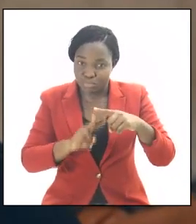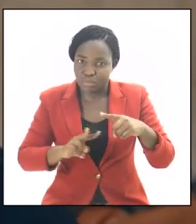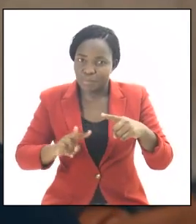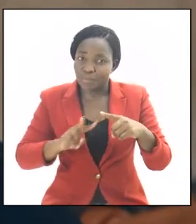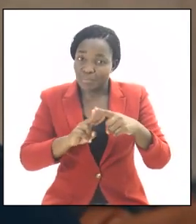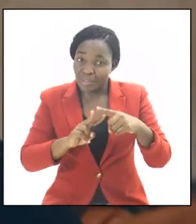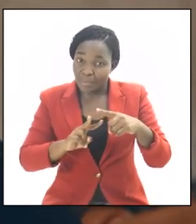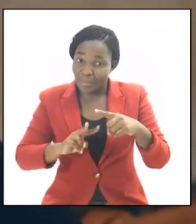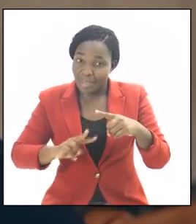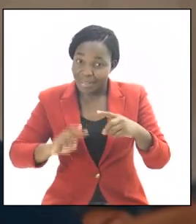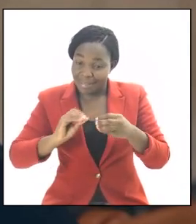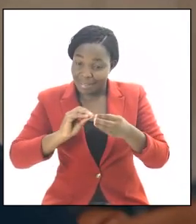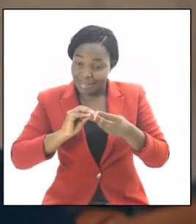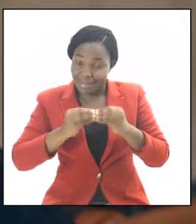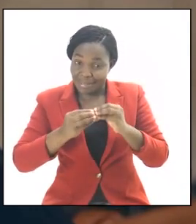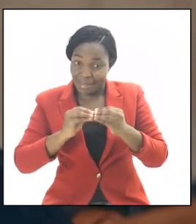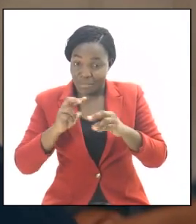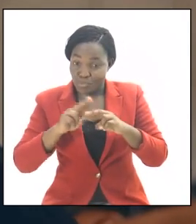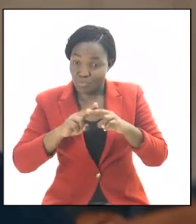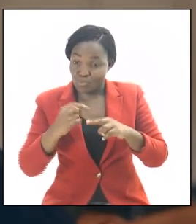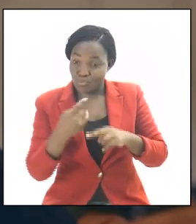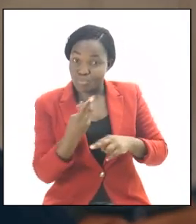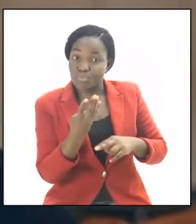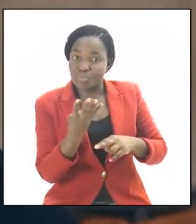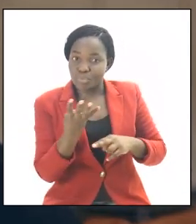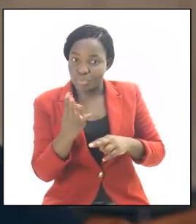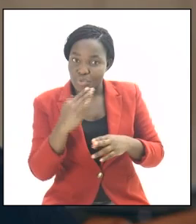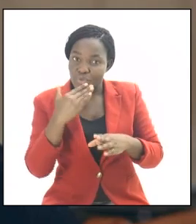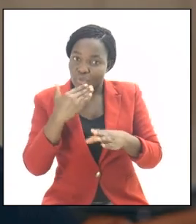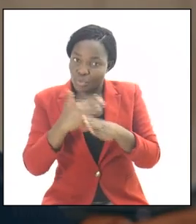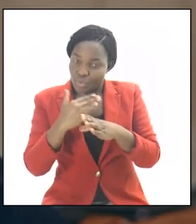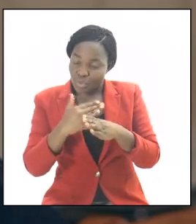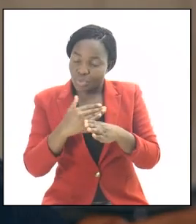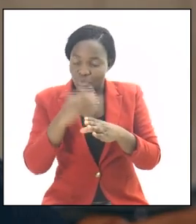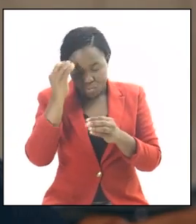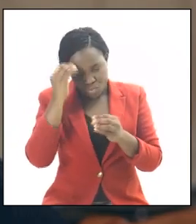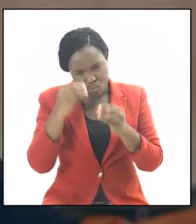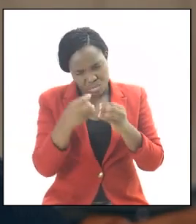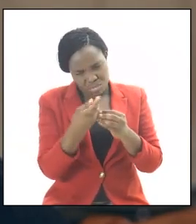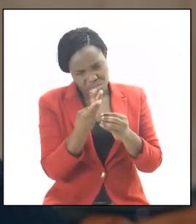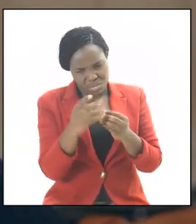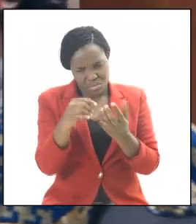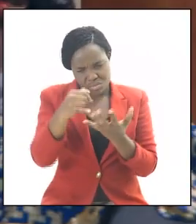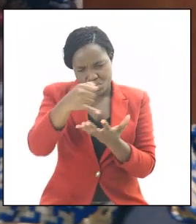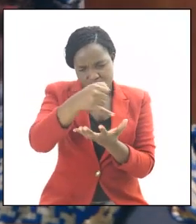pi is a number used in mathematics for working out circle calculations.